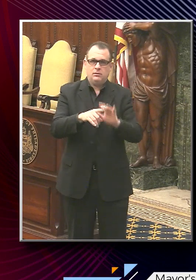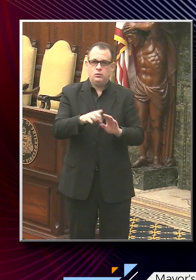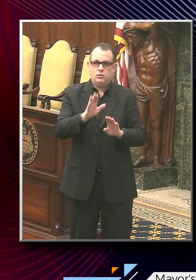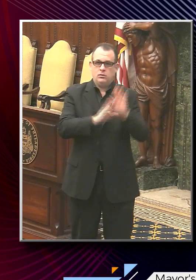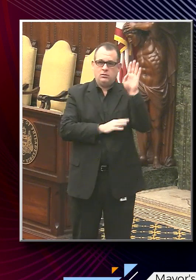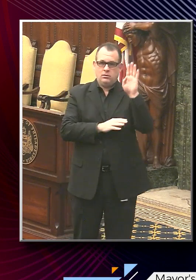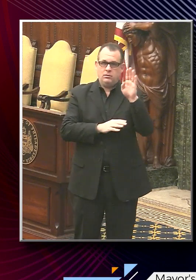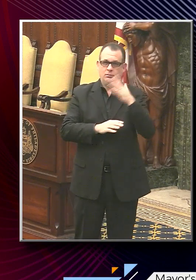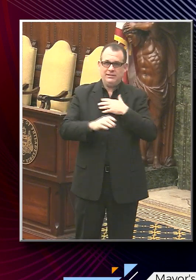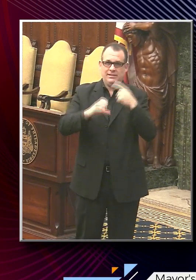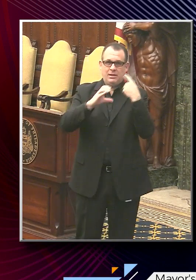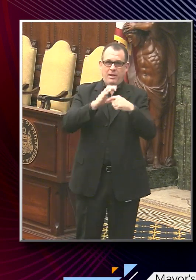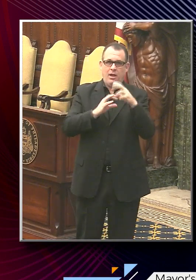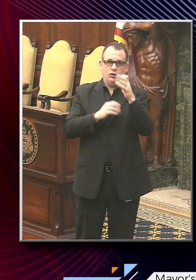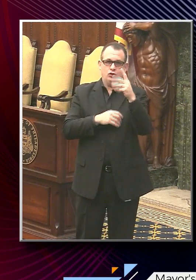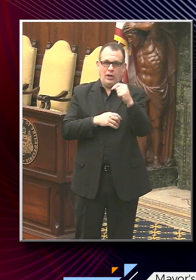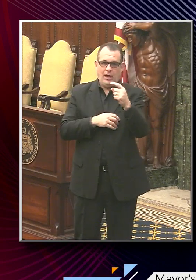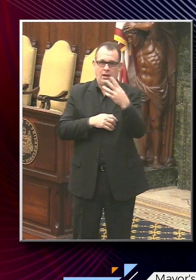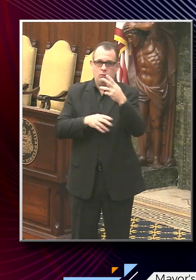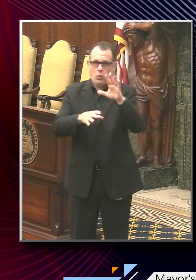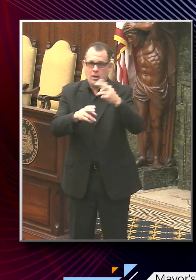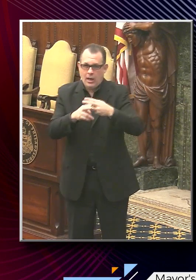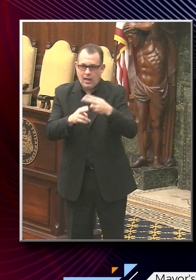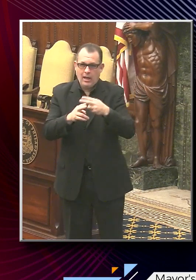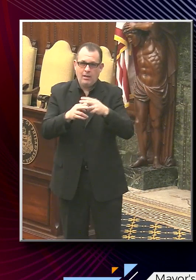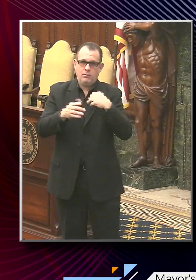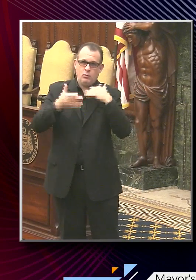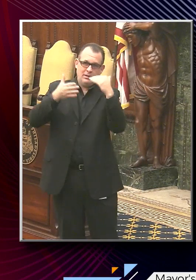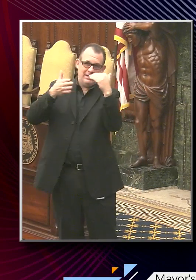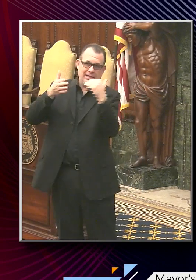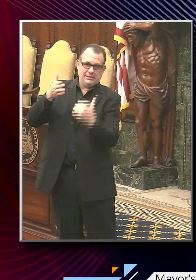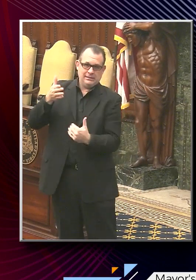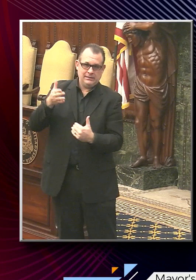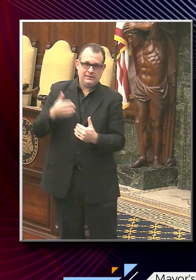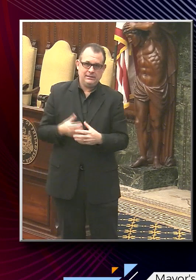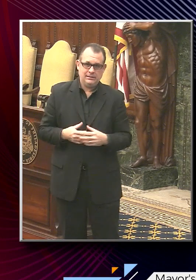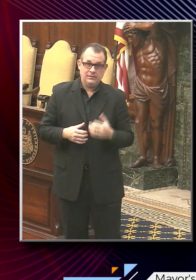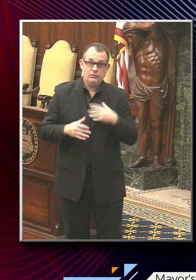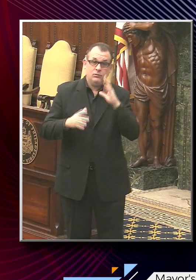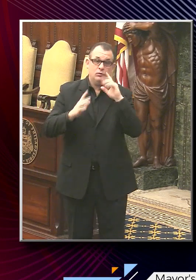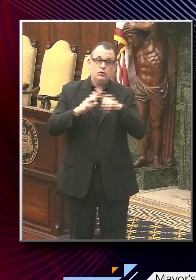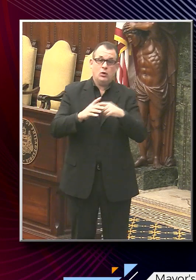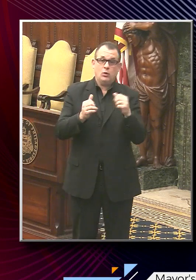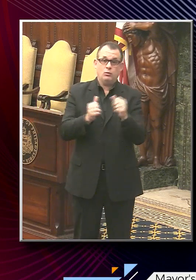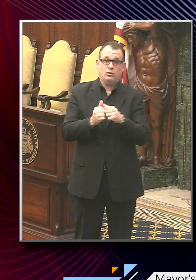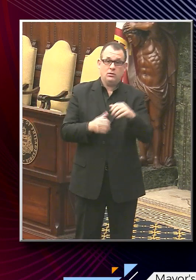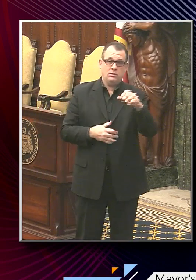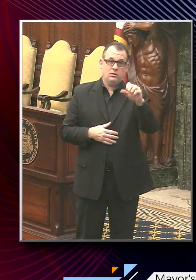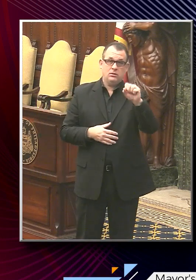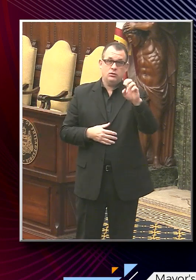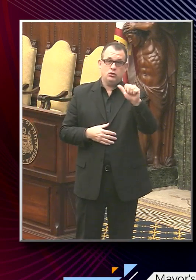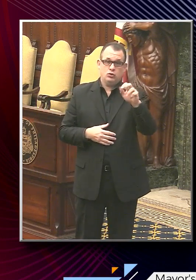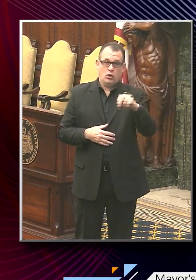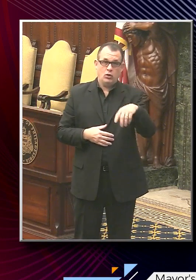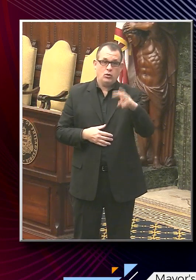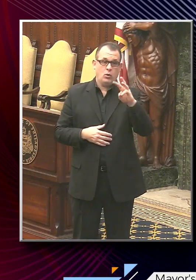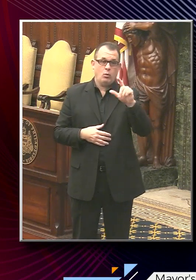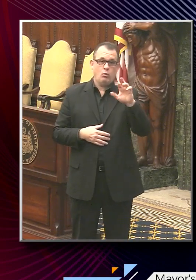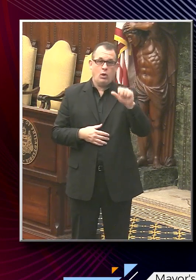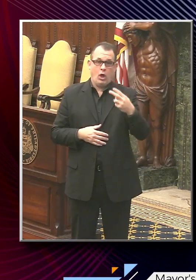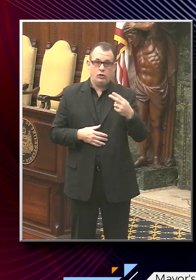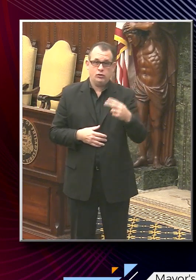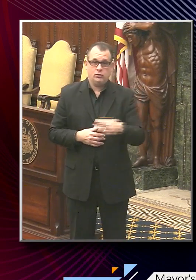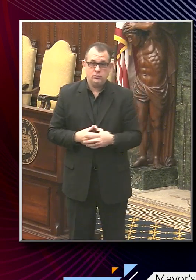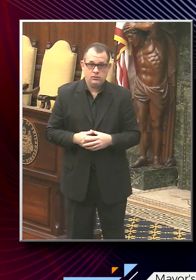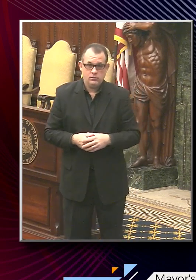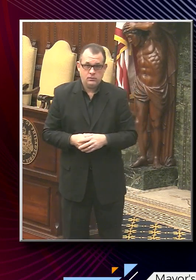about that, I have added you to the lineup. And we're going to actually go ahead and start with Sean Walsh today, who was one of the folks who was having that issue. So Sean,